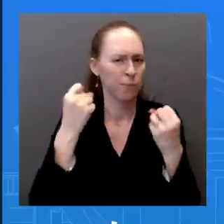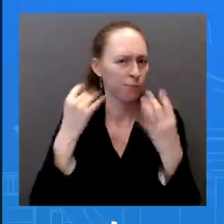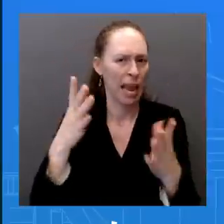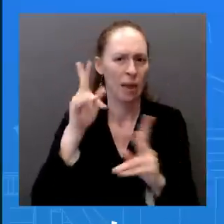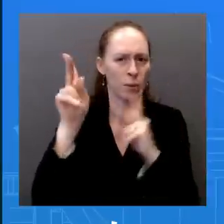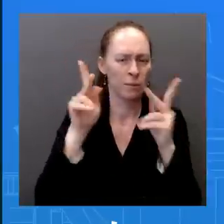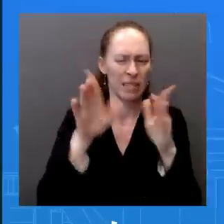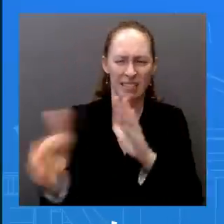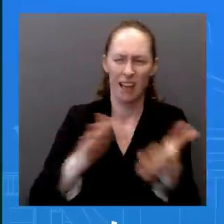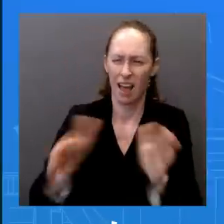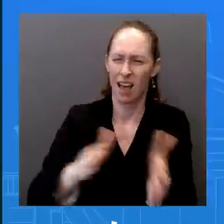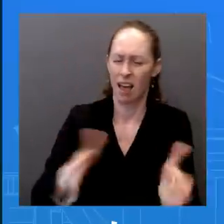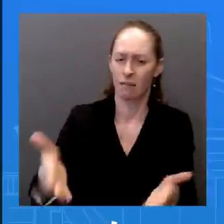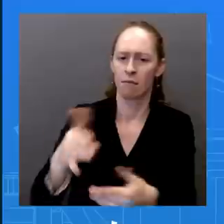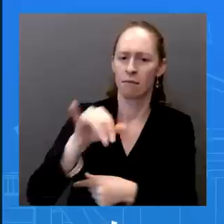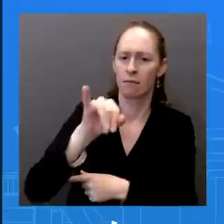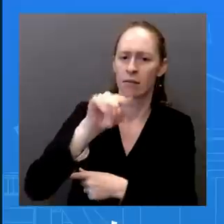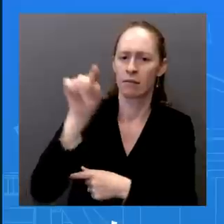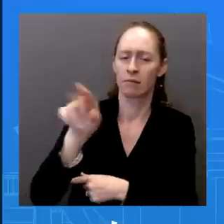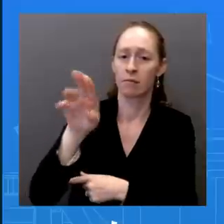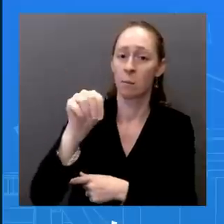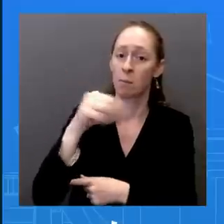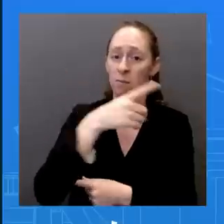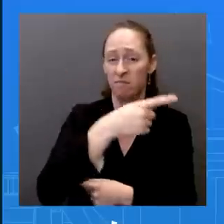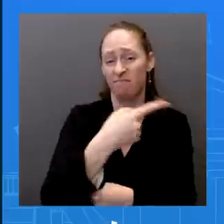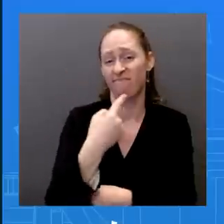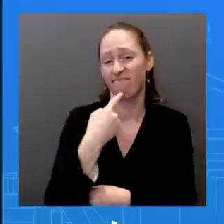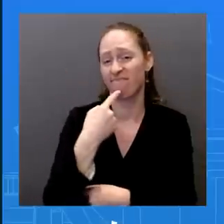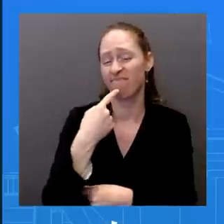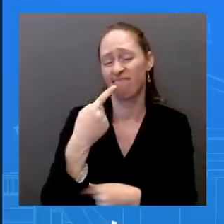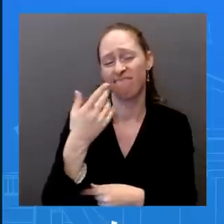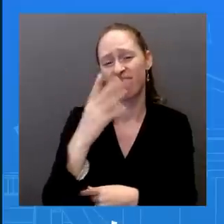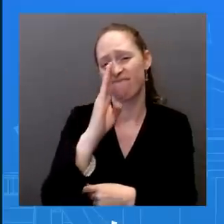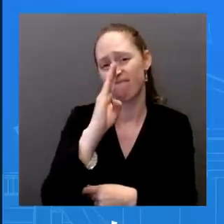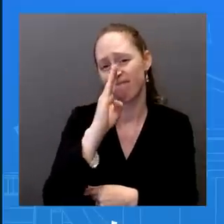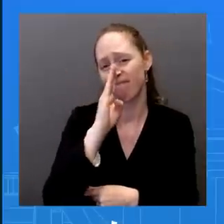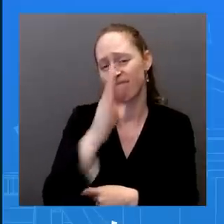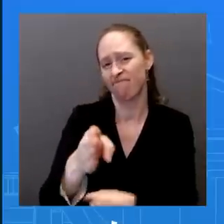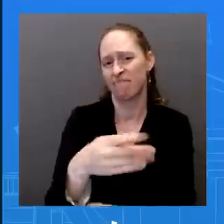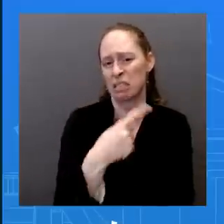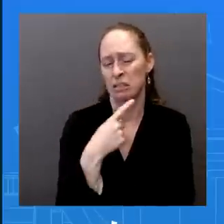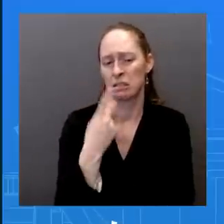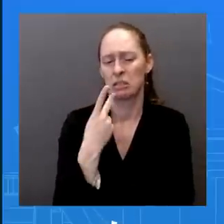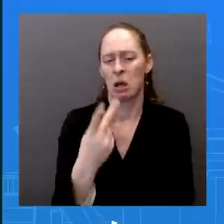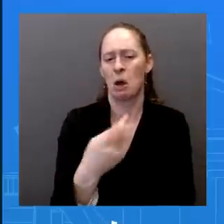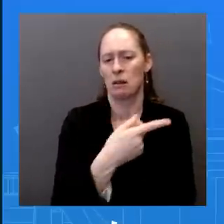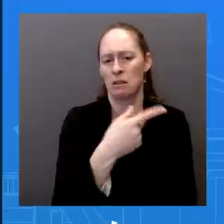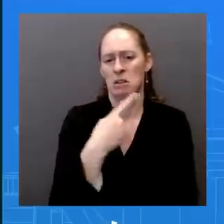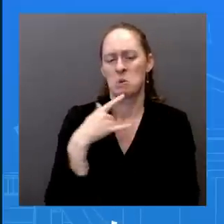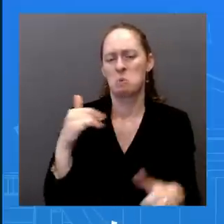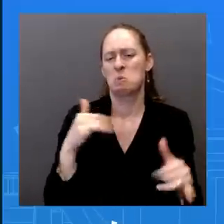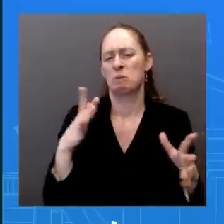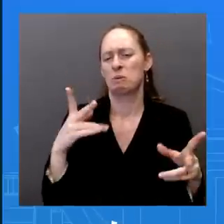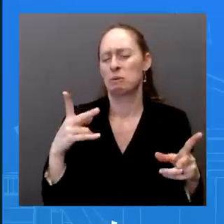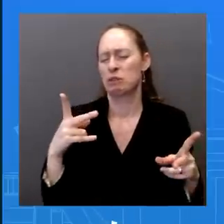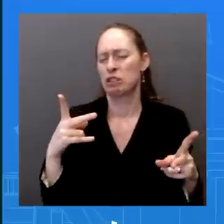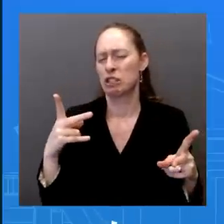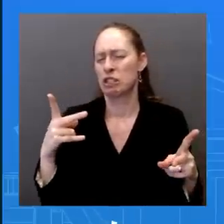in some ways worse than Bucha, and we will see more of these as we go, as Ukraine